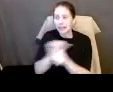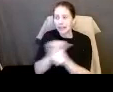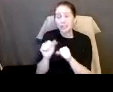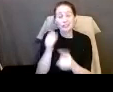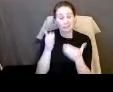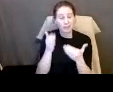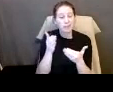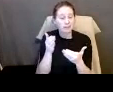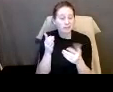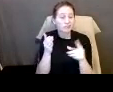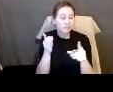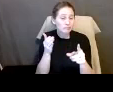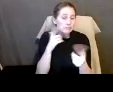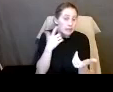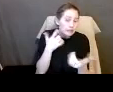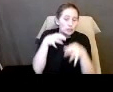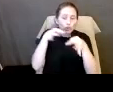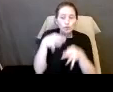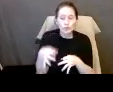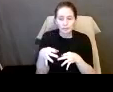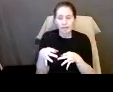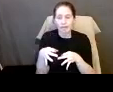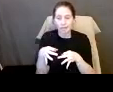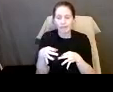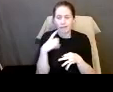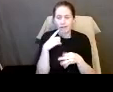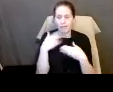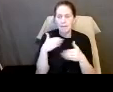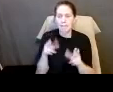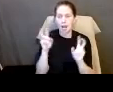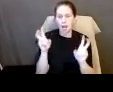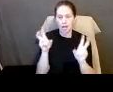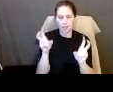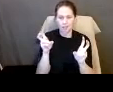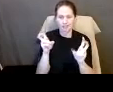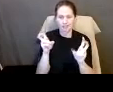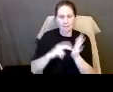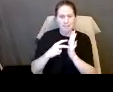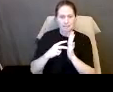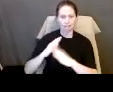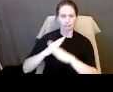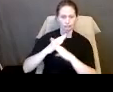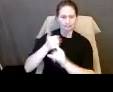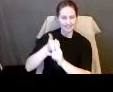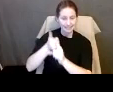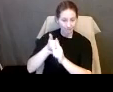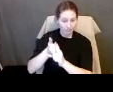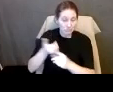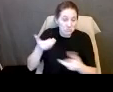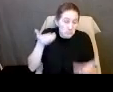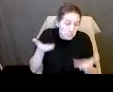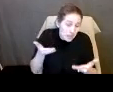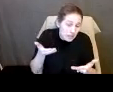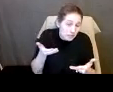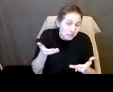some sort of depiction of, you know, a box as the enclosure itself. So again, possibly even referring to